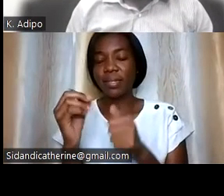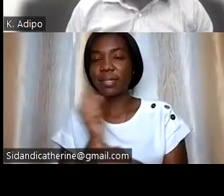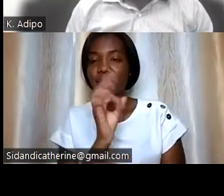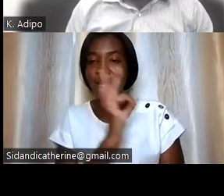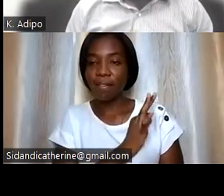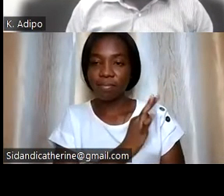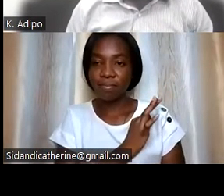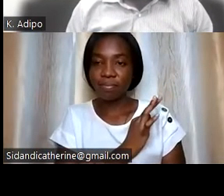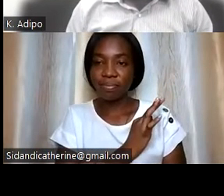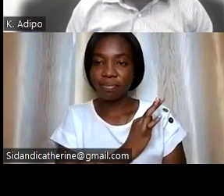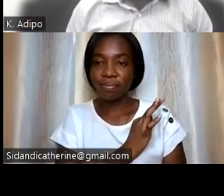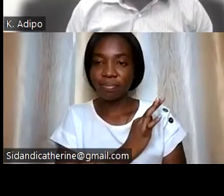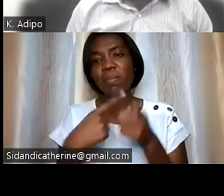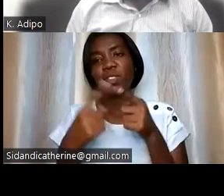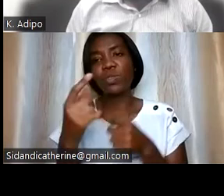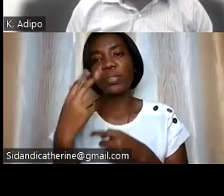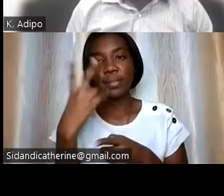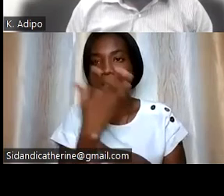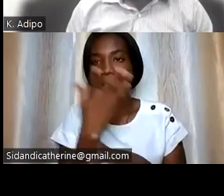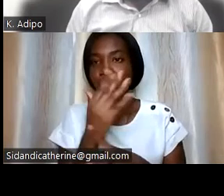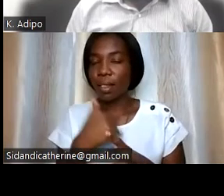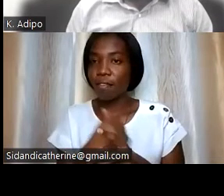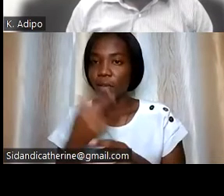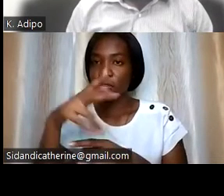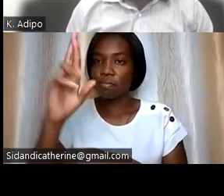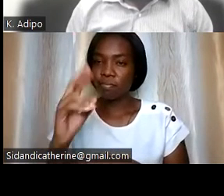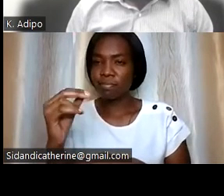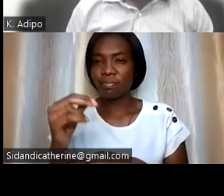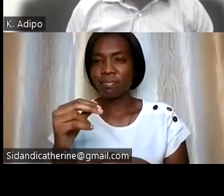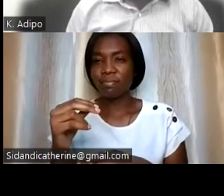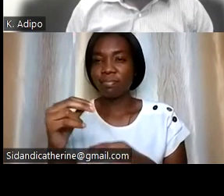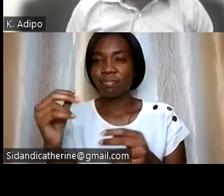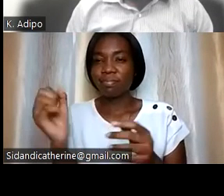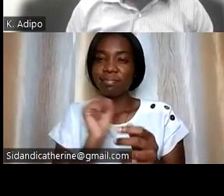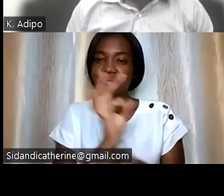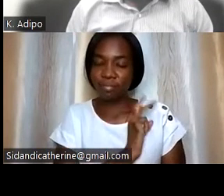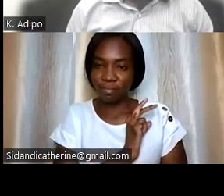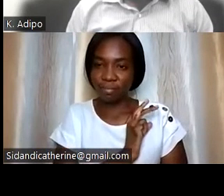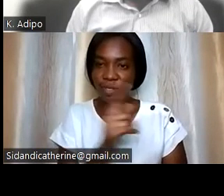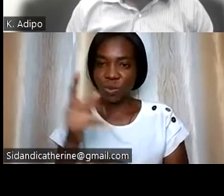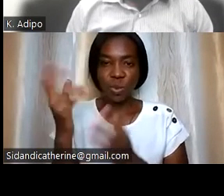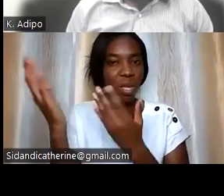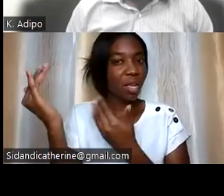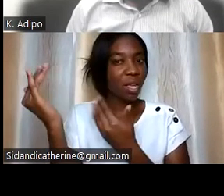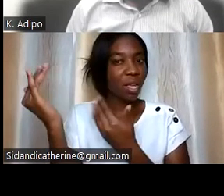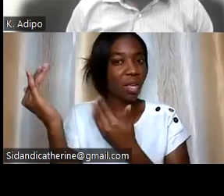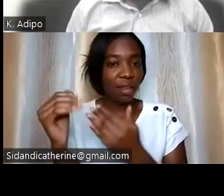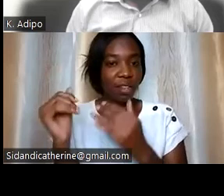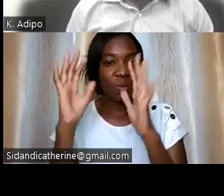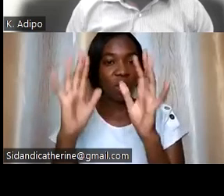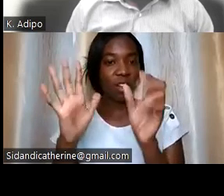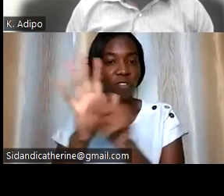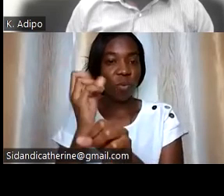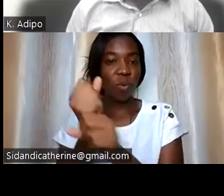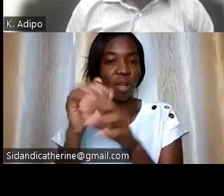are with two HR staff. How do you expect them to do wonders? This is when you need to look out for